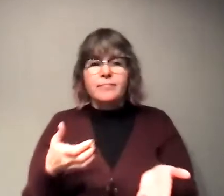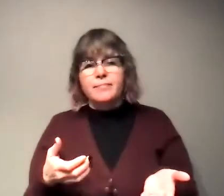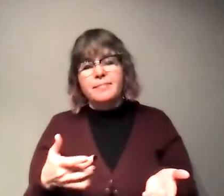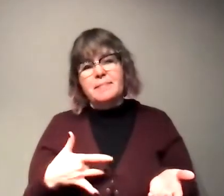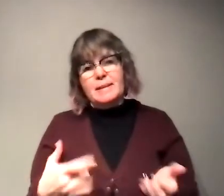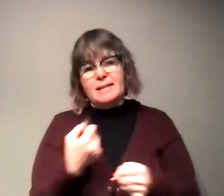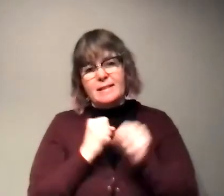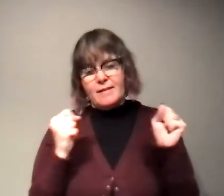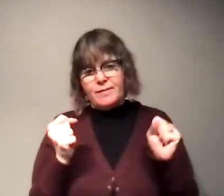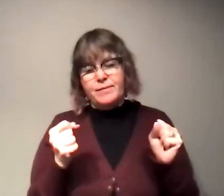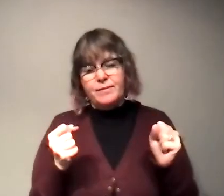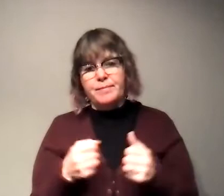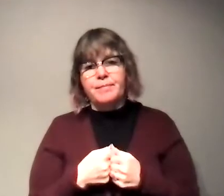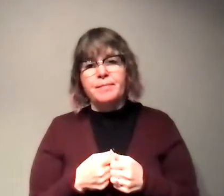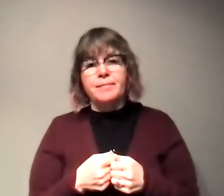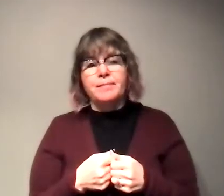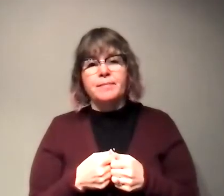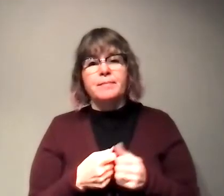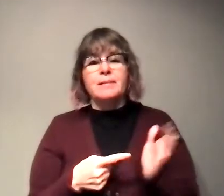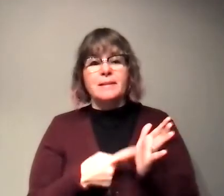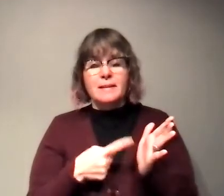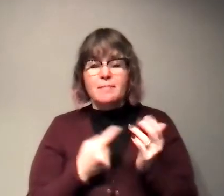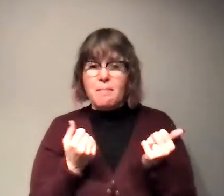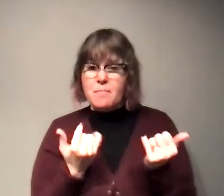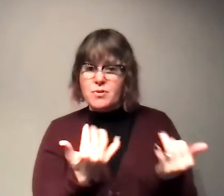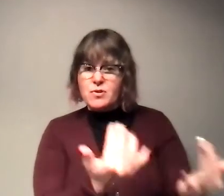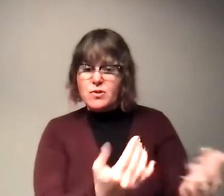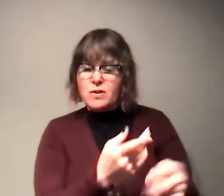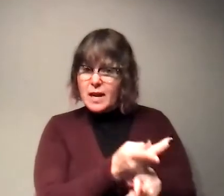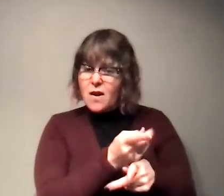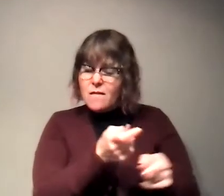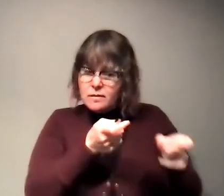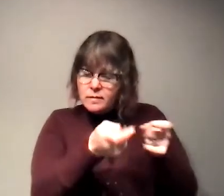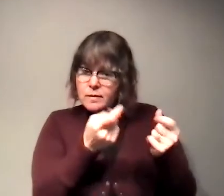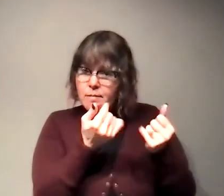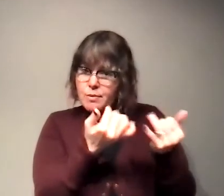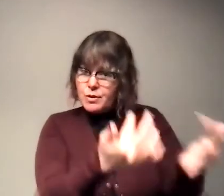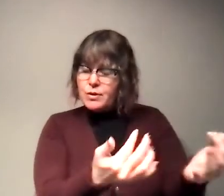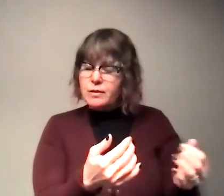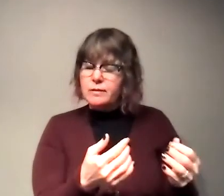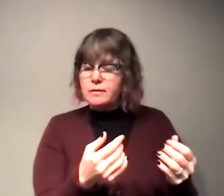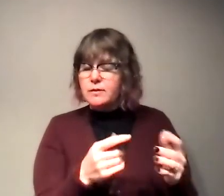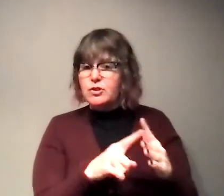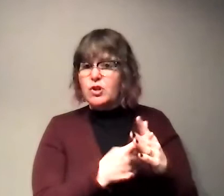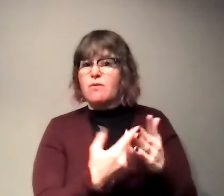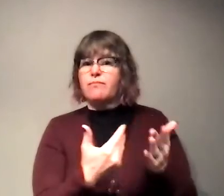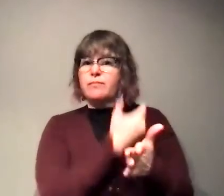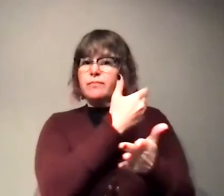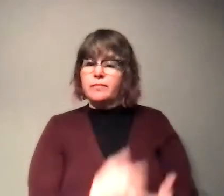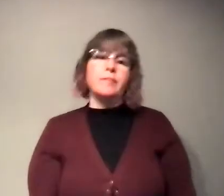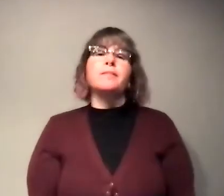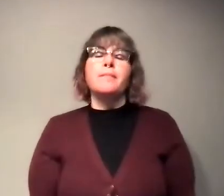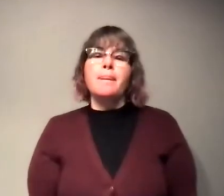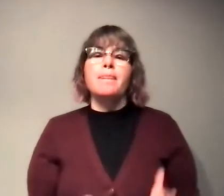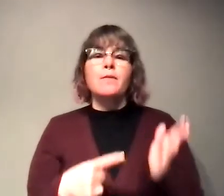way to do it. Sometimes people burn areas very carefully to get a fresh start in that place, or sometimes they